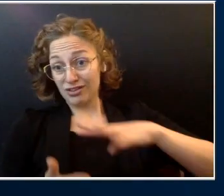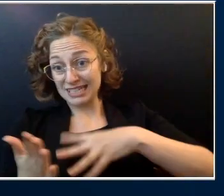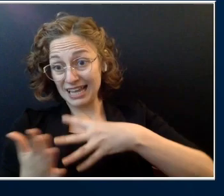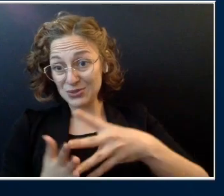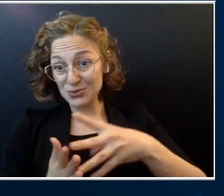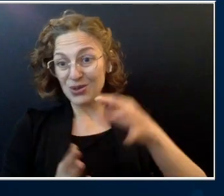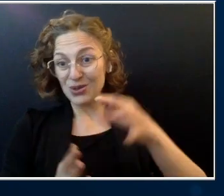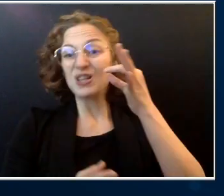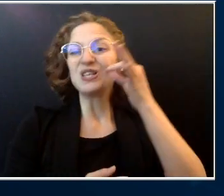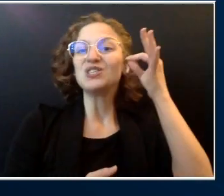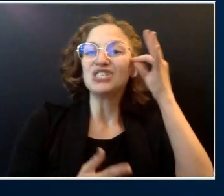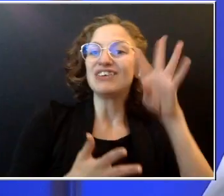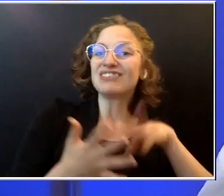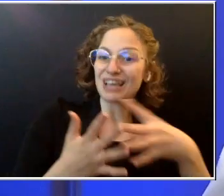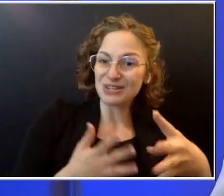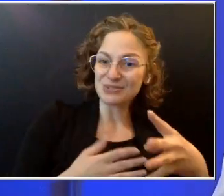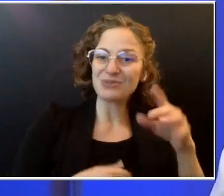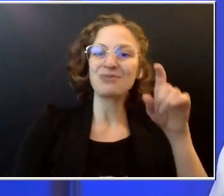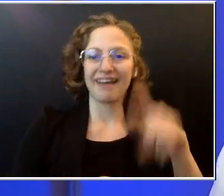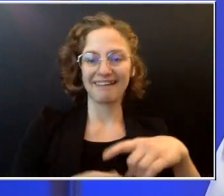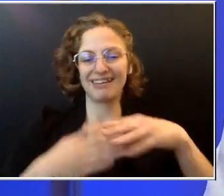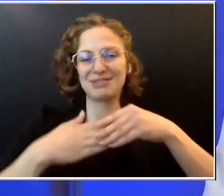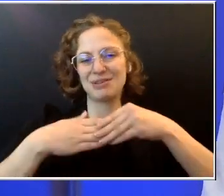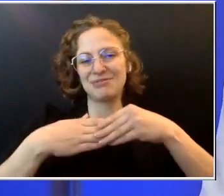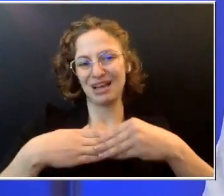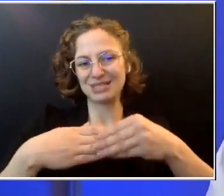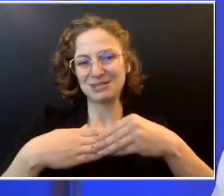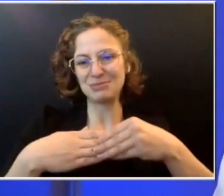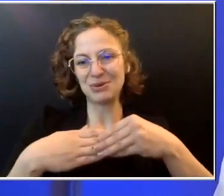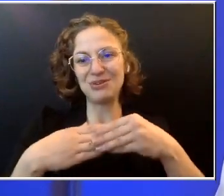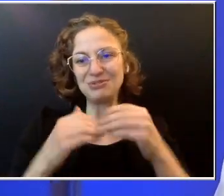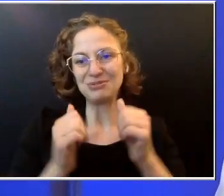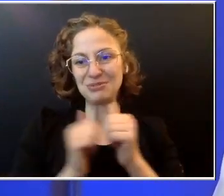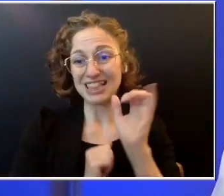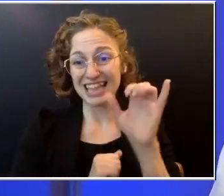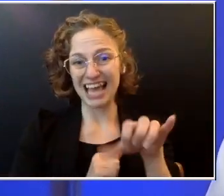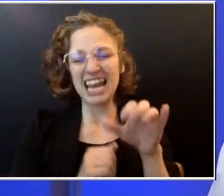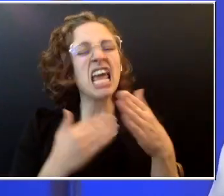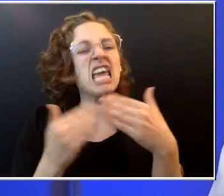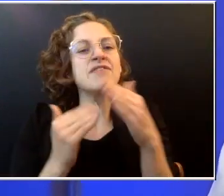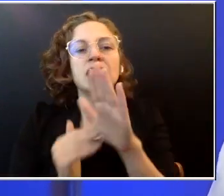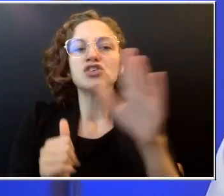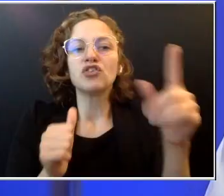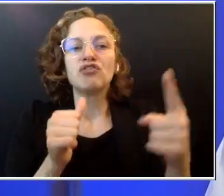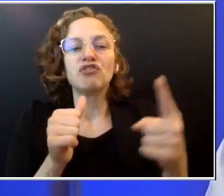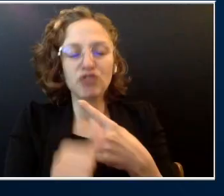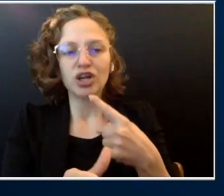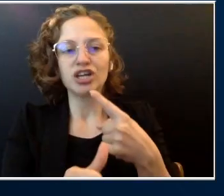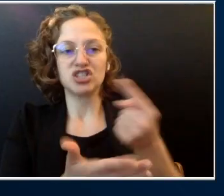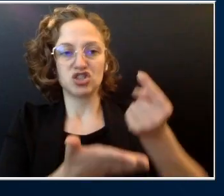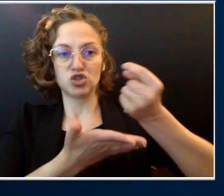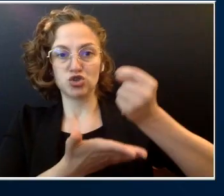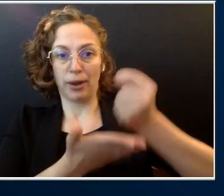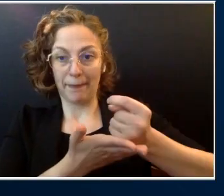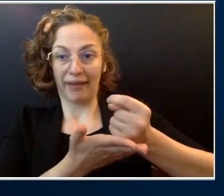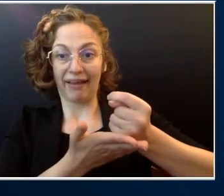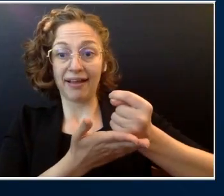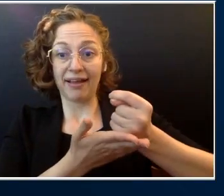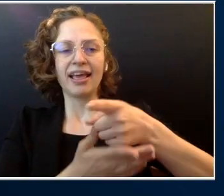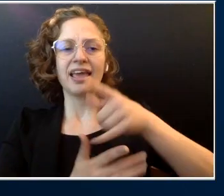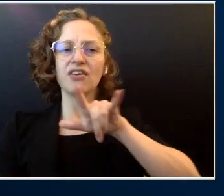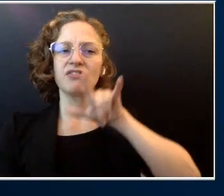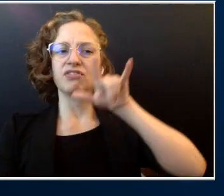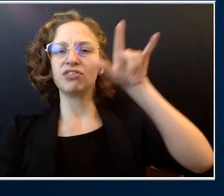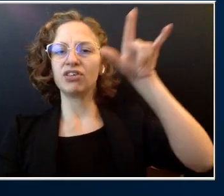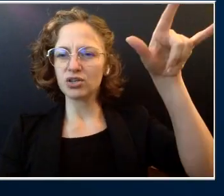him and work with him on that. Even his first round of treatment, he flies to, was it Los Angeles, Tim? He flies to a